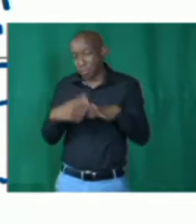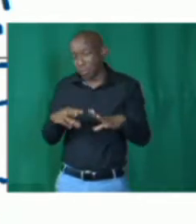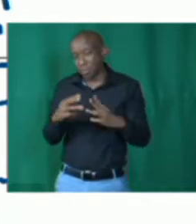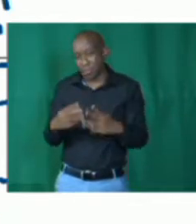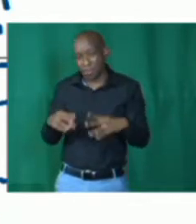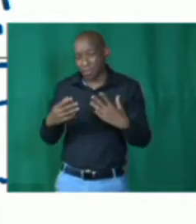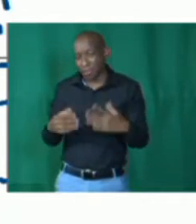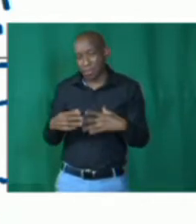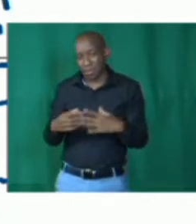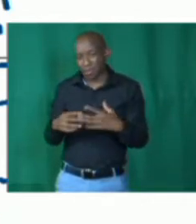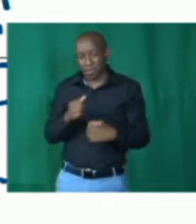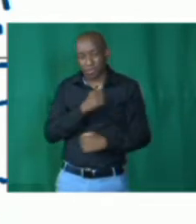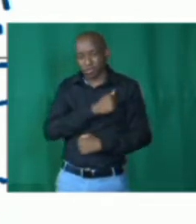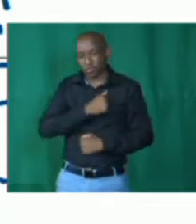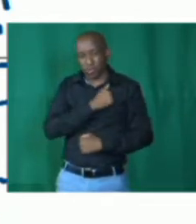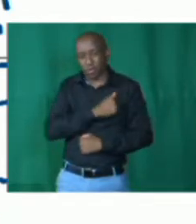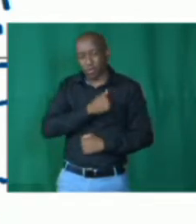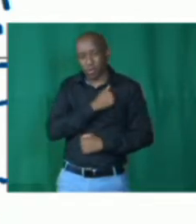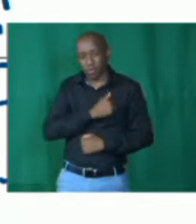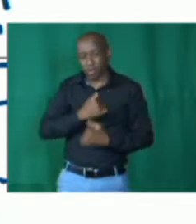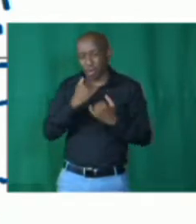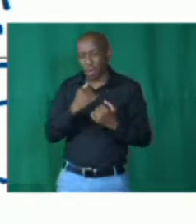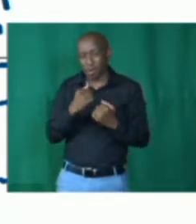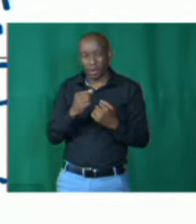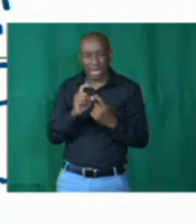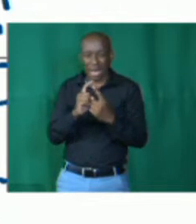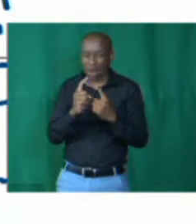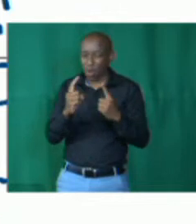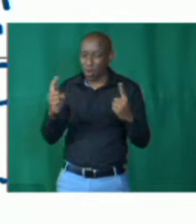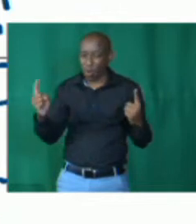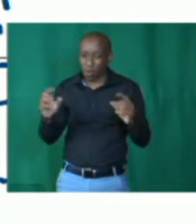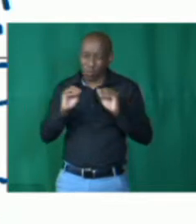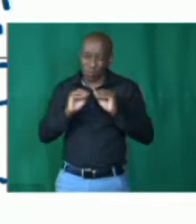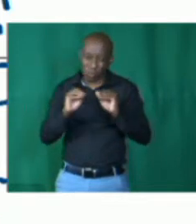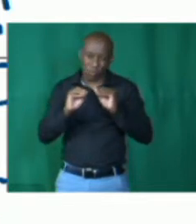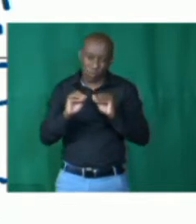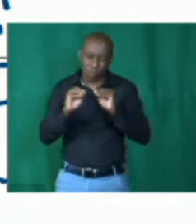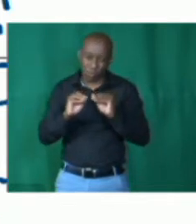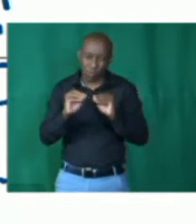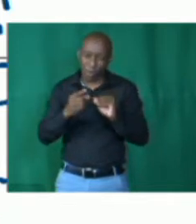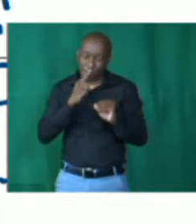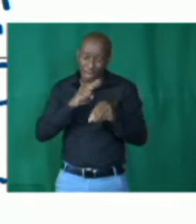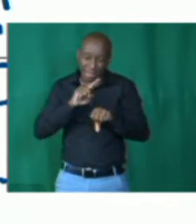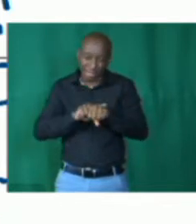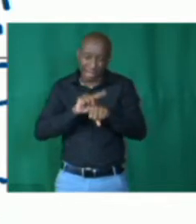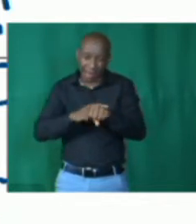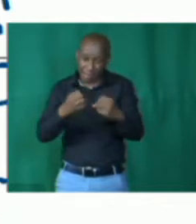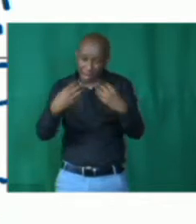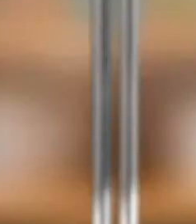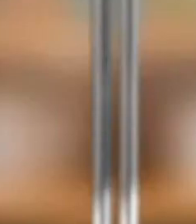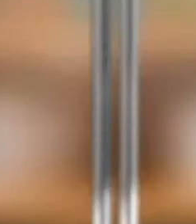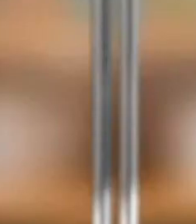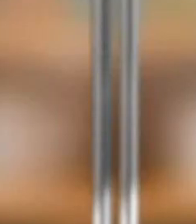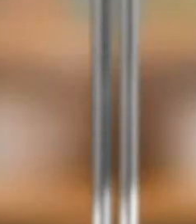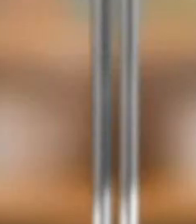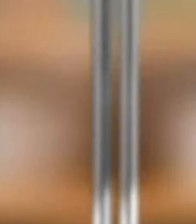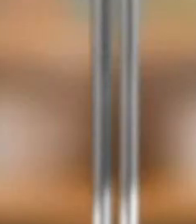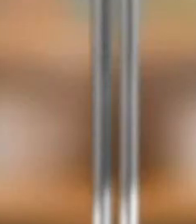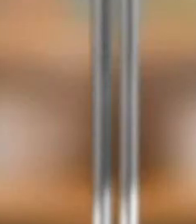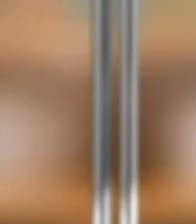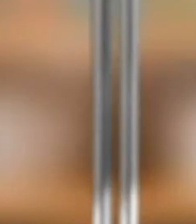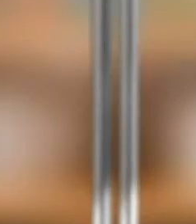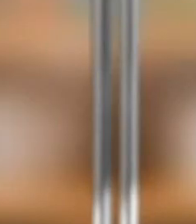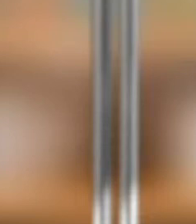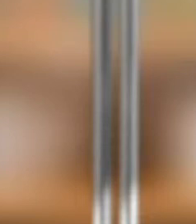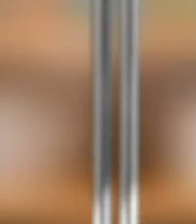learners. It's unfortunate that this lesson was too long for the time that we have here. But I hope we'll